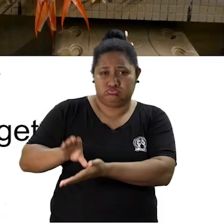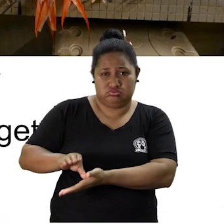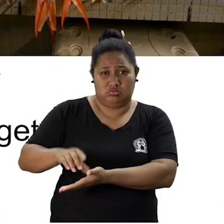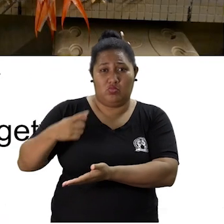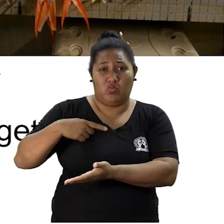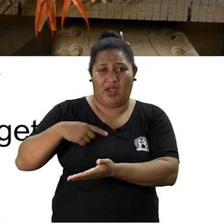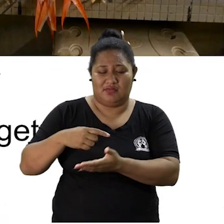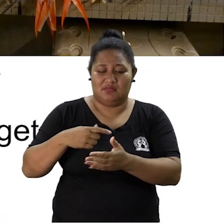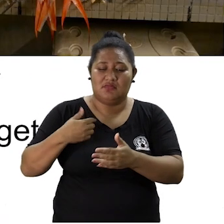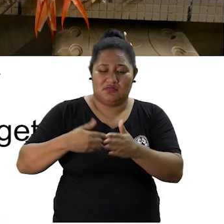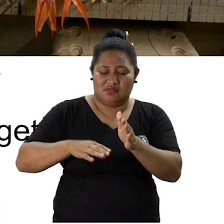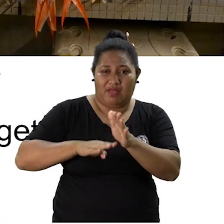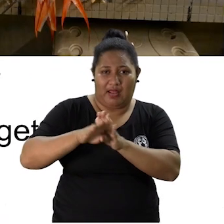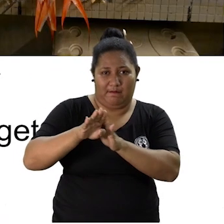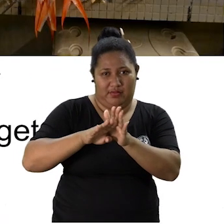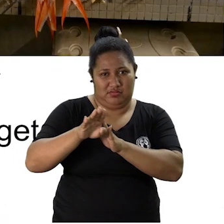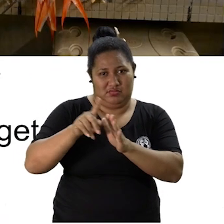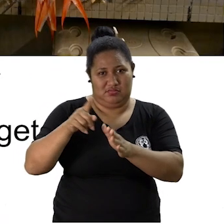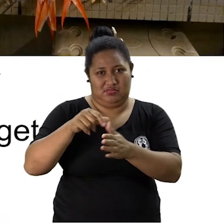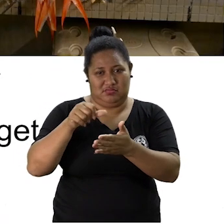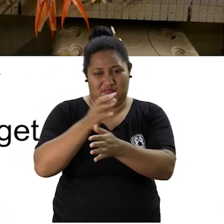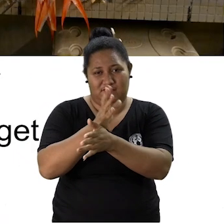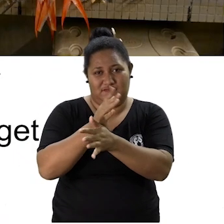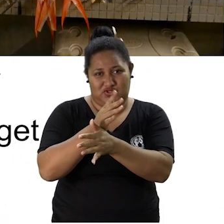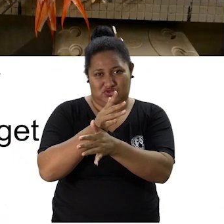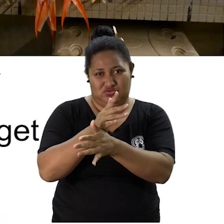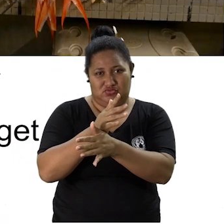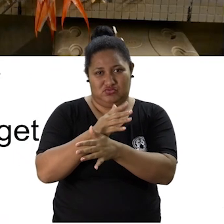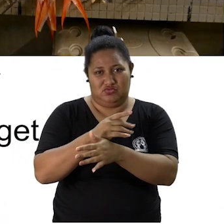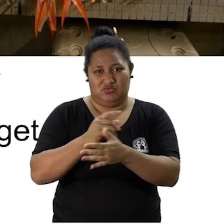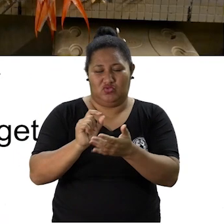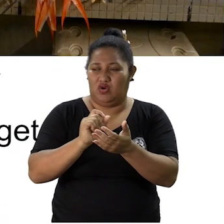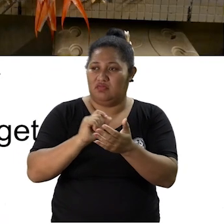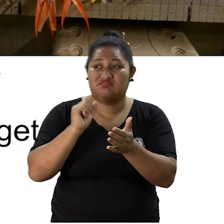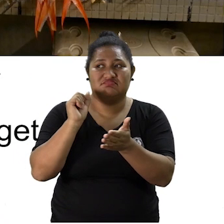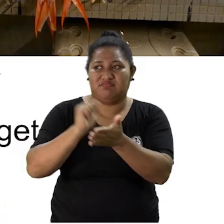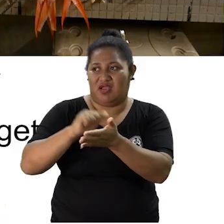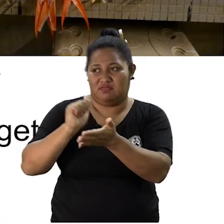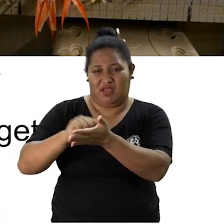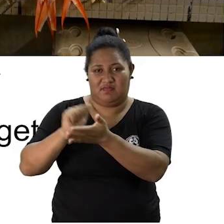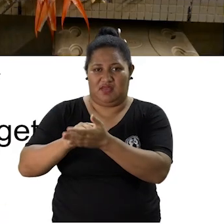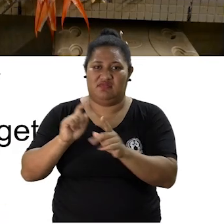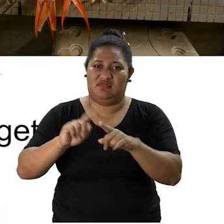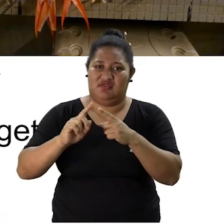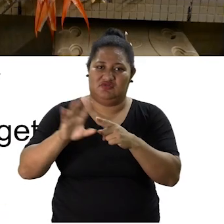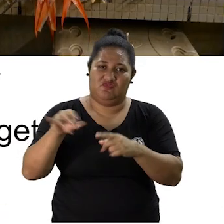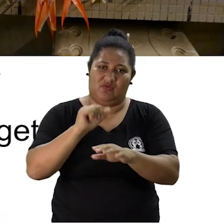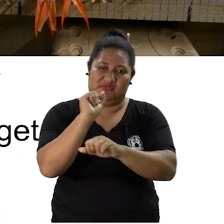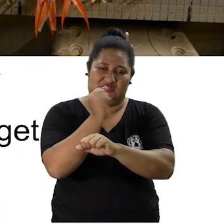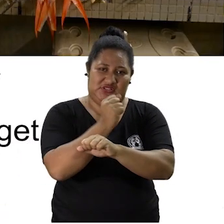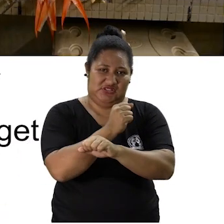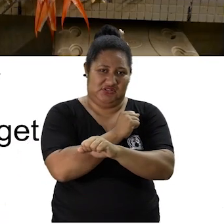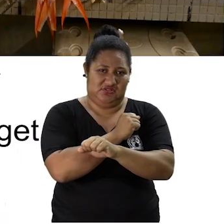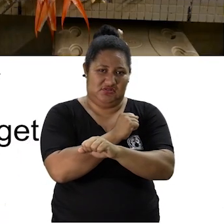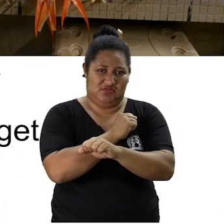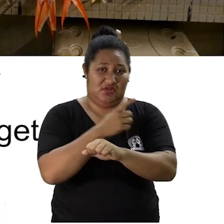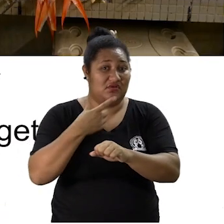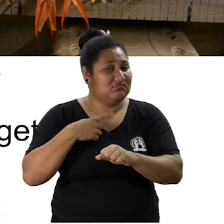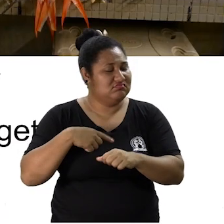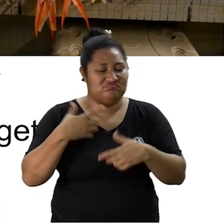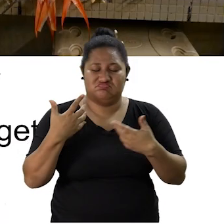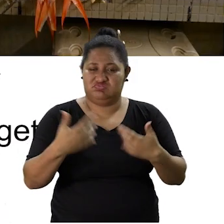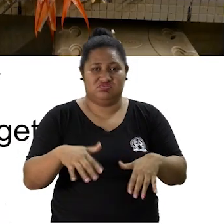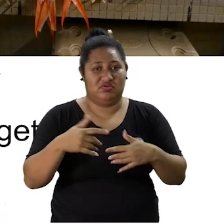le nei a vaenga o le si o manga whanana tua o le ngatai whale. Is fish. Fish is